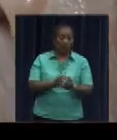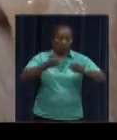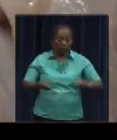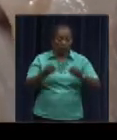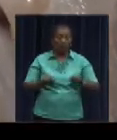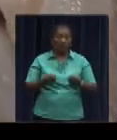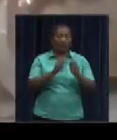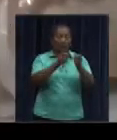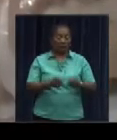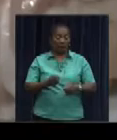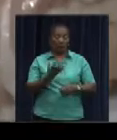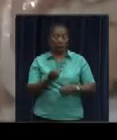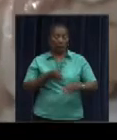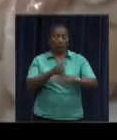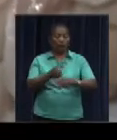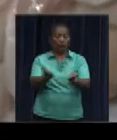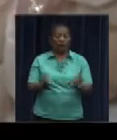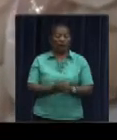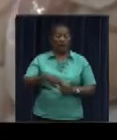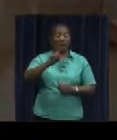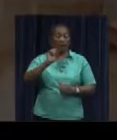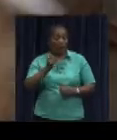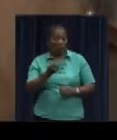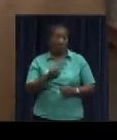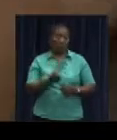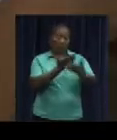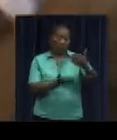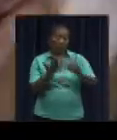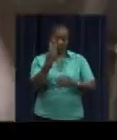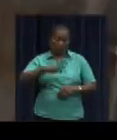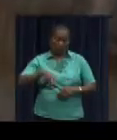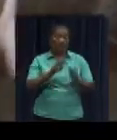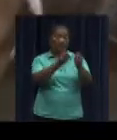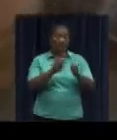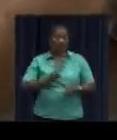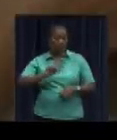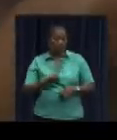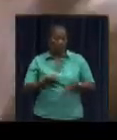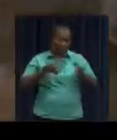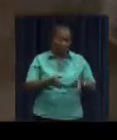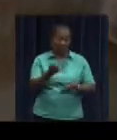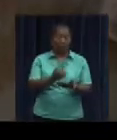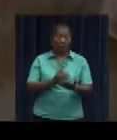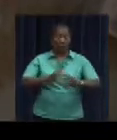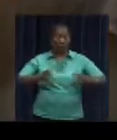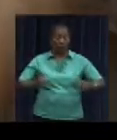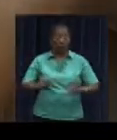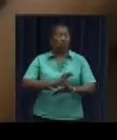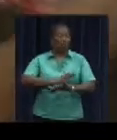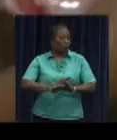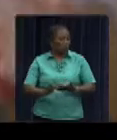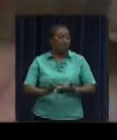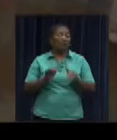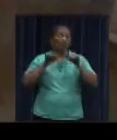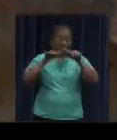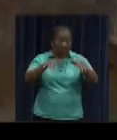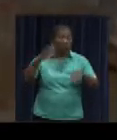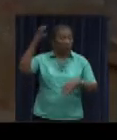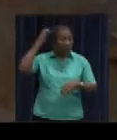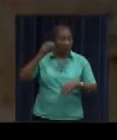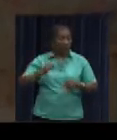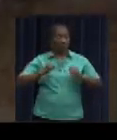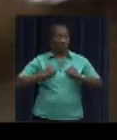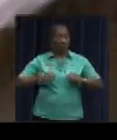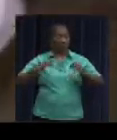APSS, the increase of the rates on the import of chicken and chicken parts will ensure